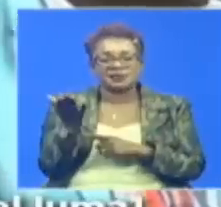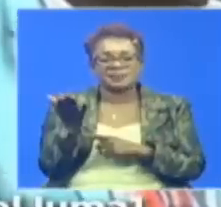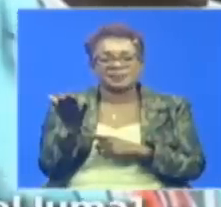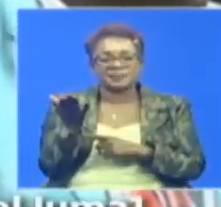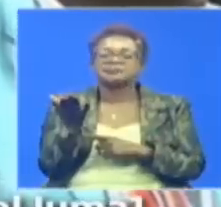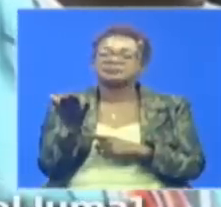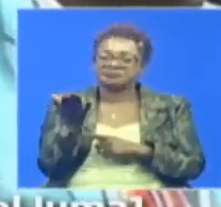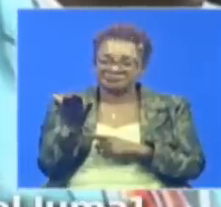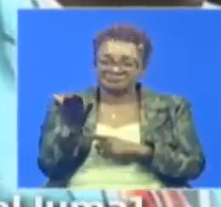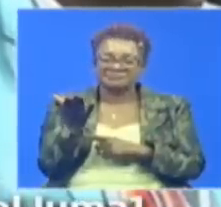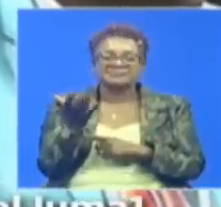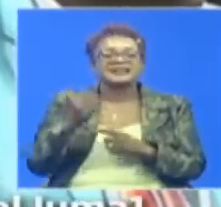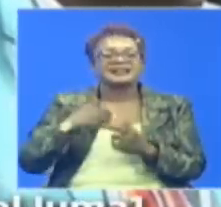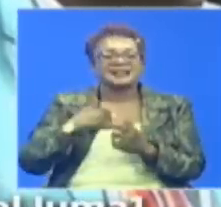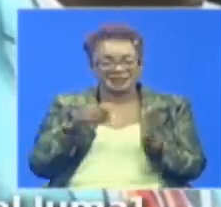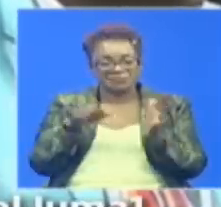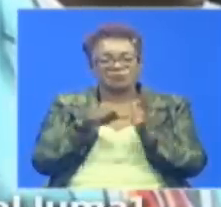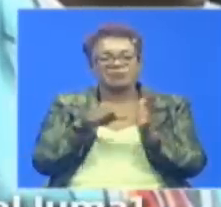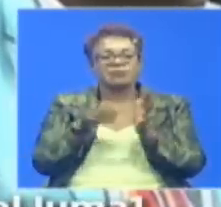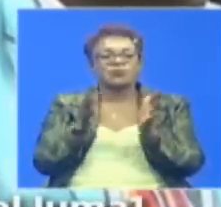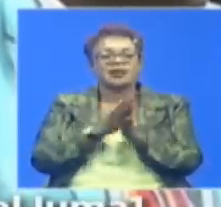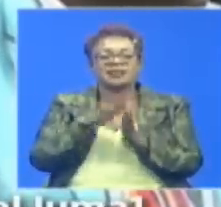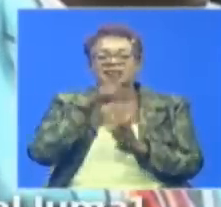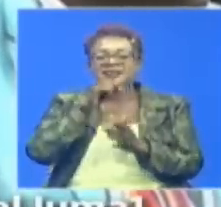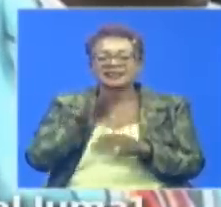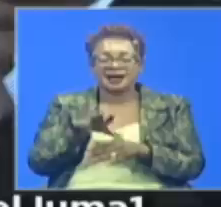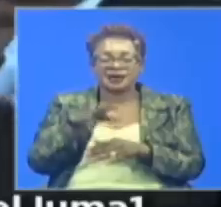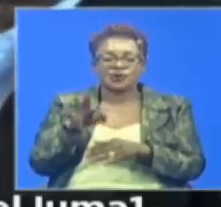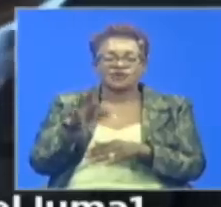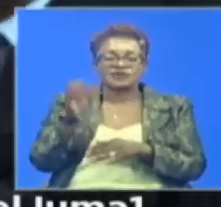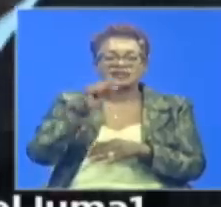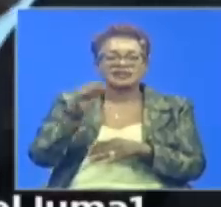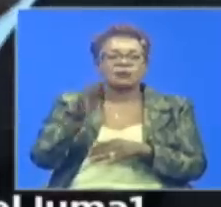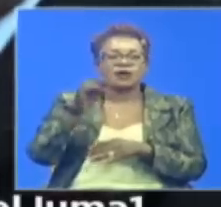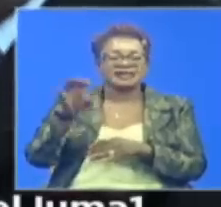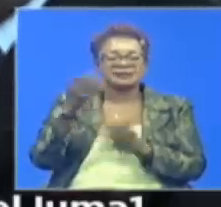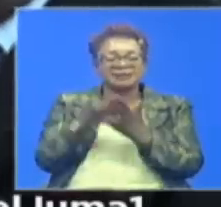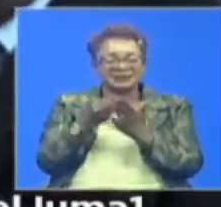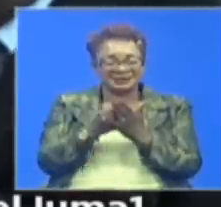Still, he has a problem with the son of Samuel's money. It's not something.